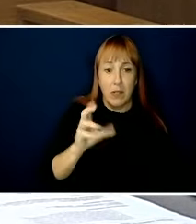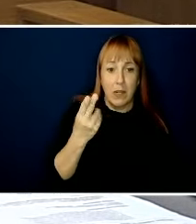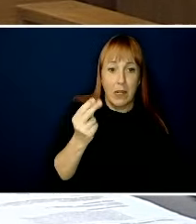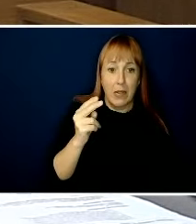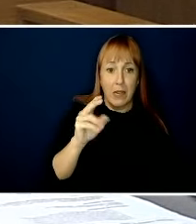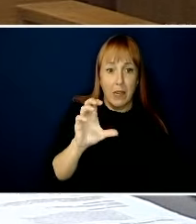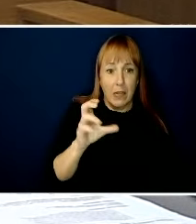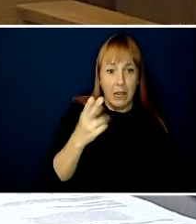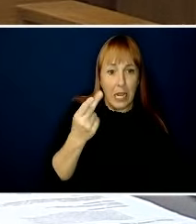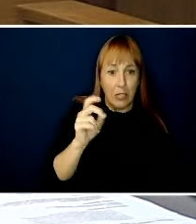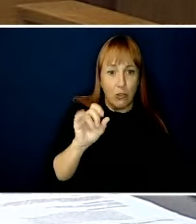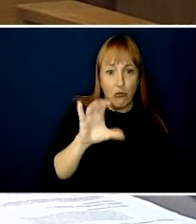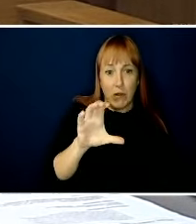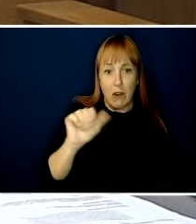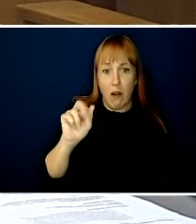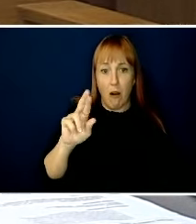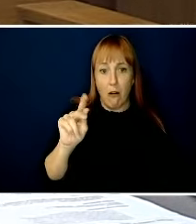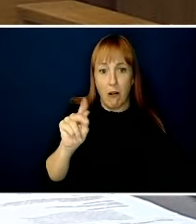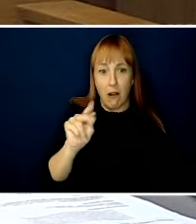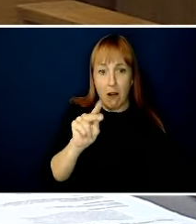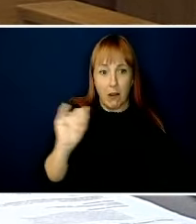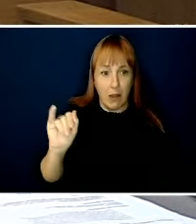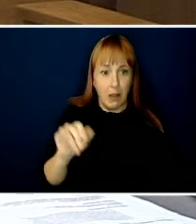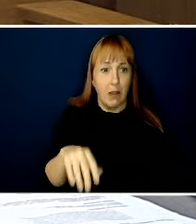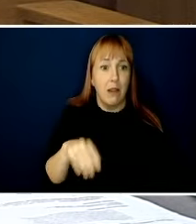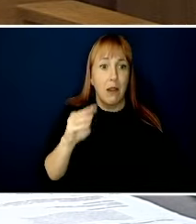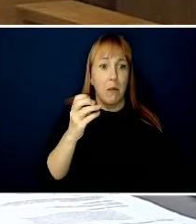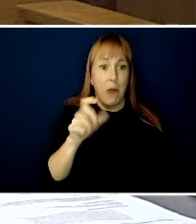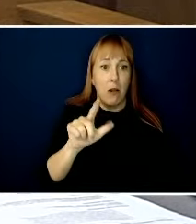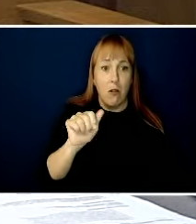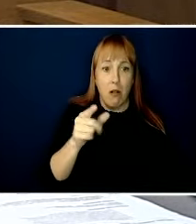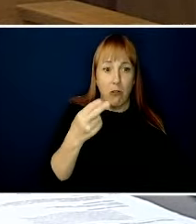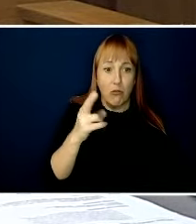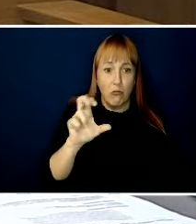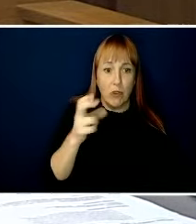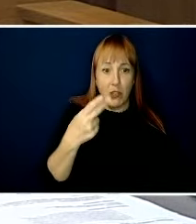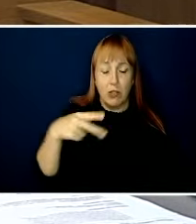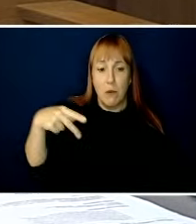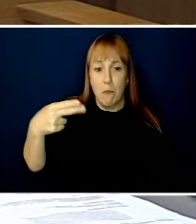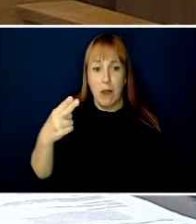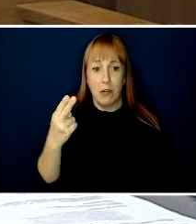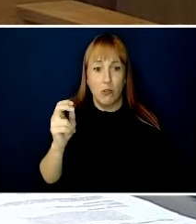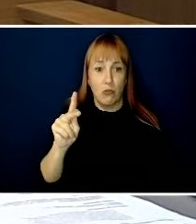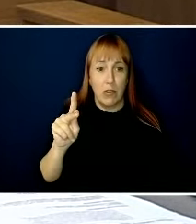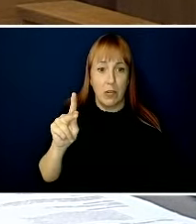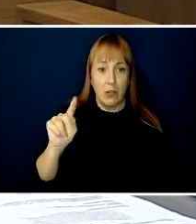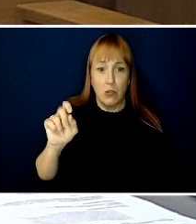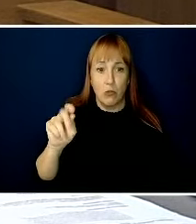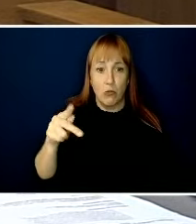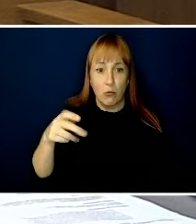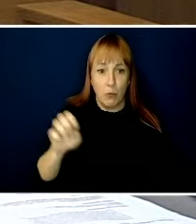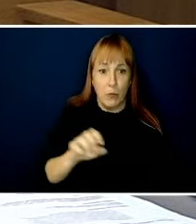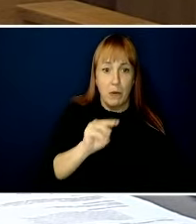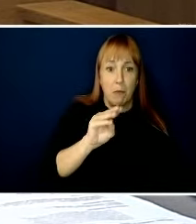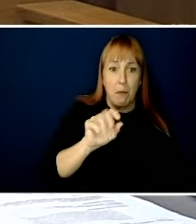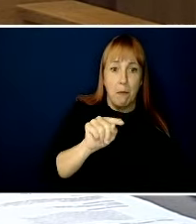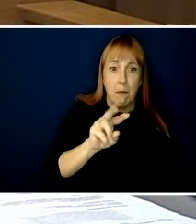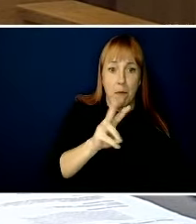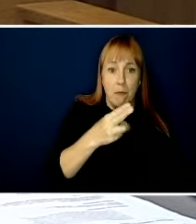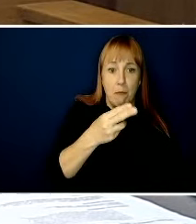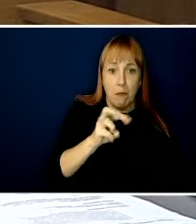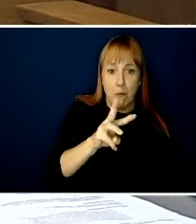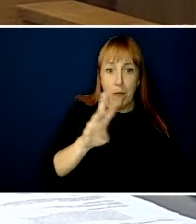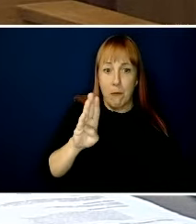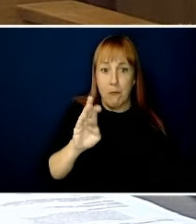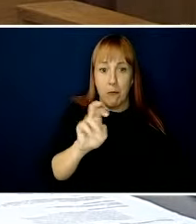Micah Aldrich, Patrick Tope, Matthew Brooks, Dave Buzek, and Jay Louisiana.